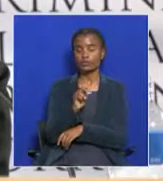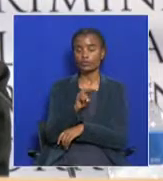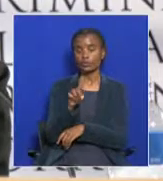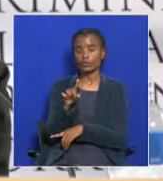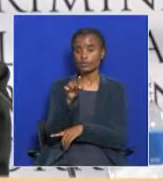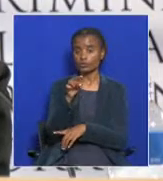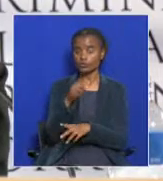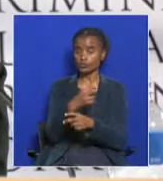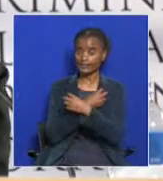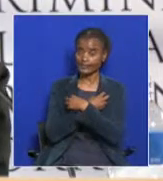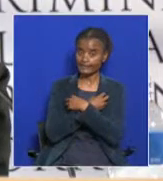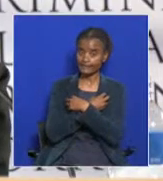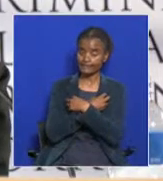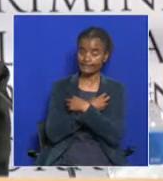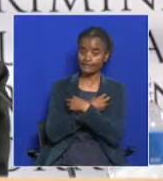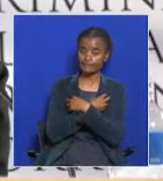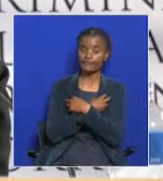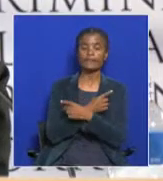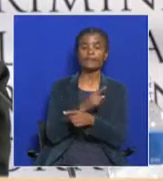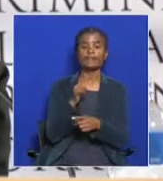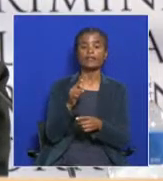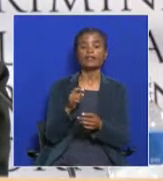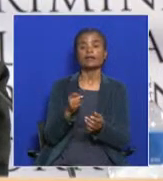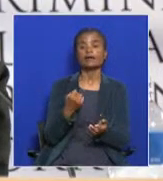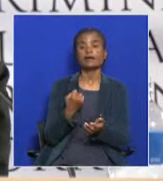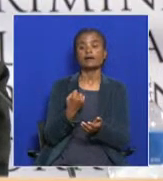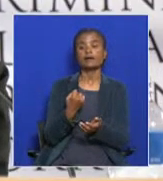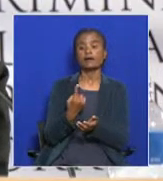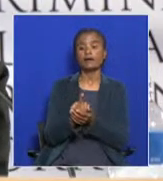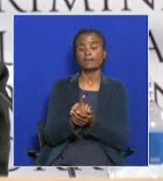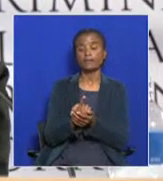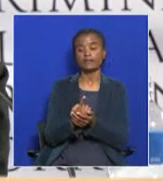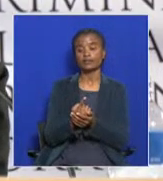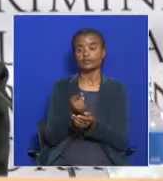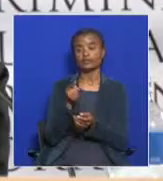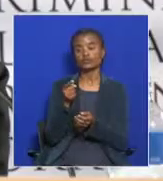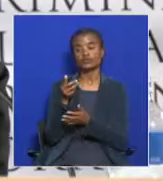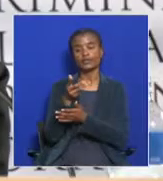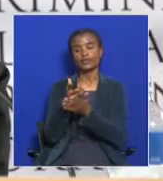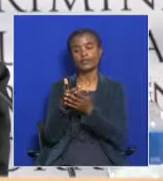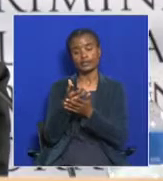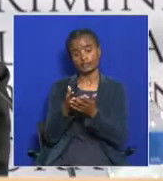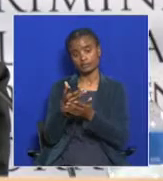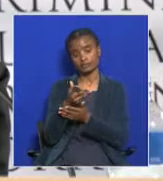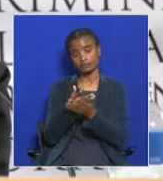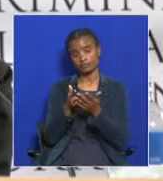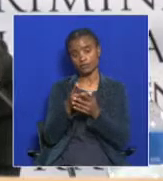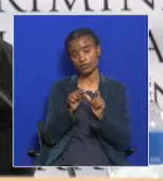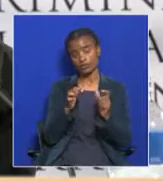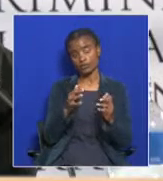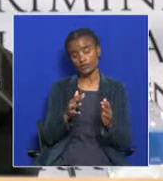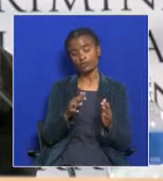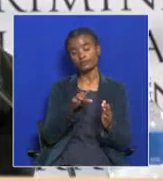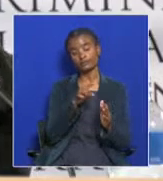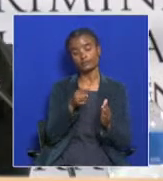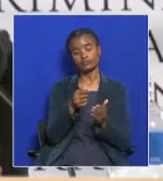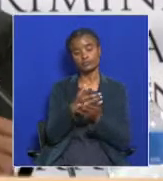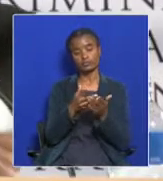And you've had engagement with the commissioners about your continued involvement in the inquiry